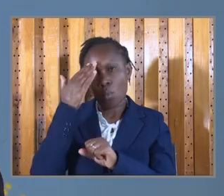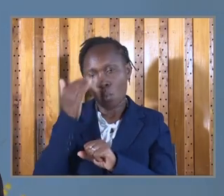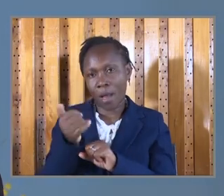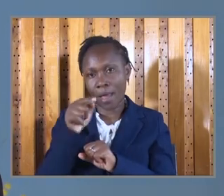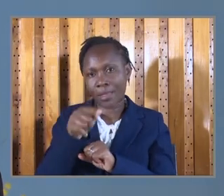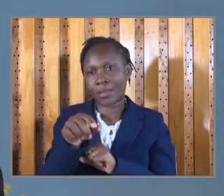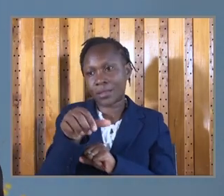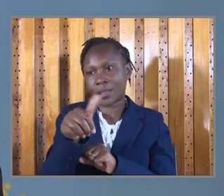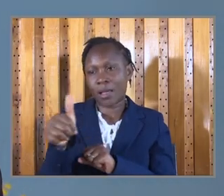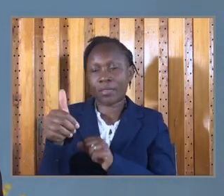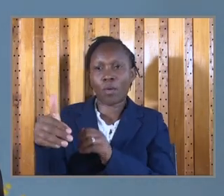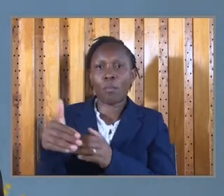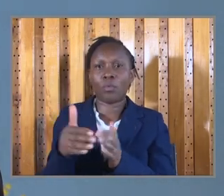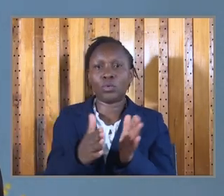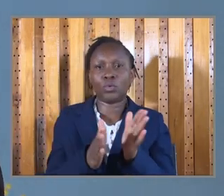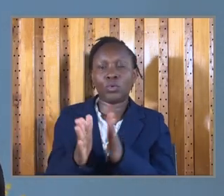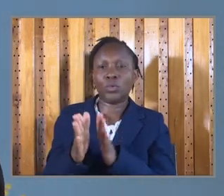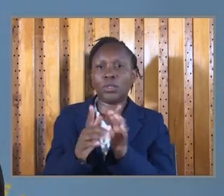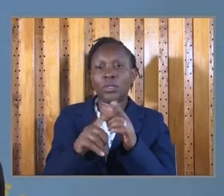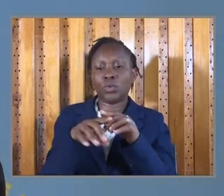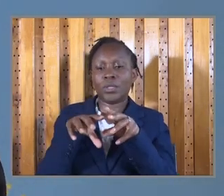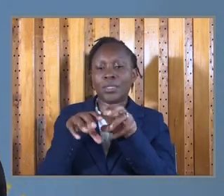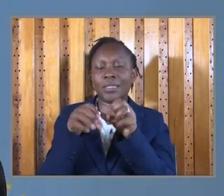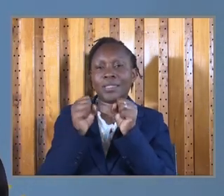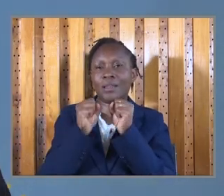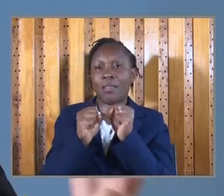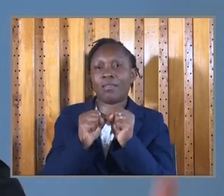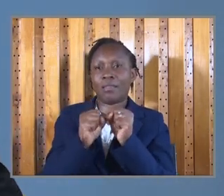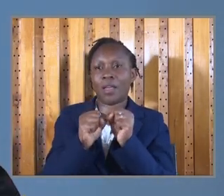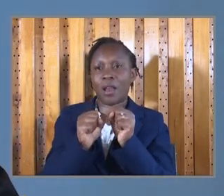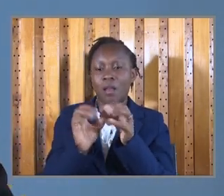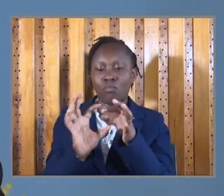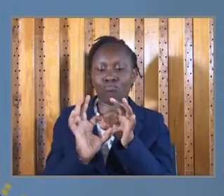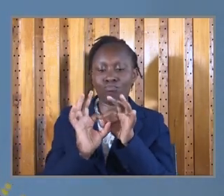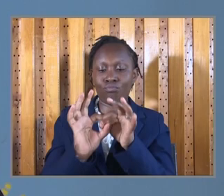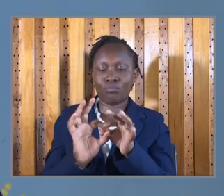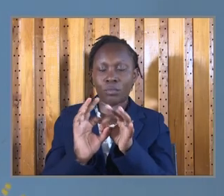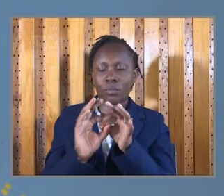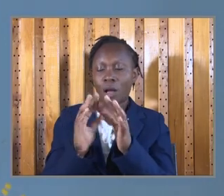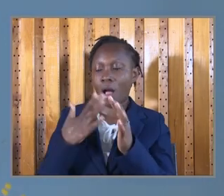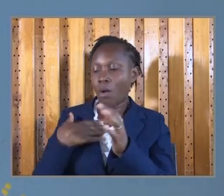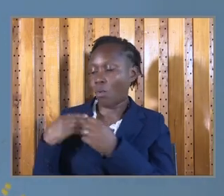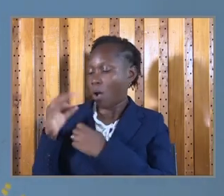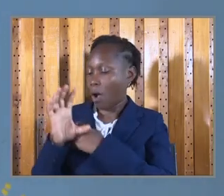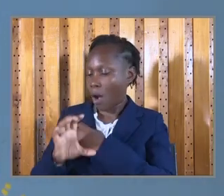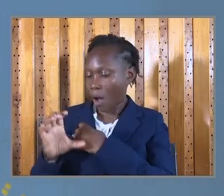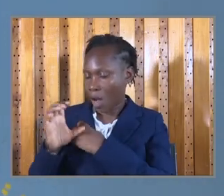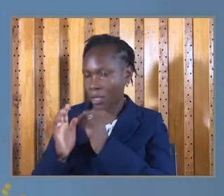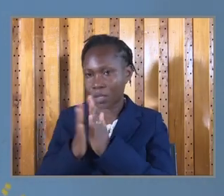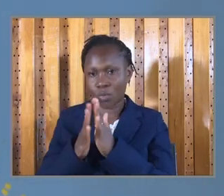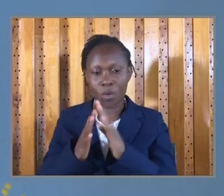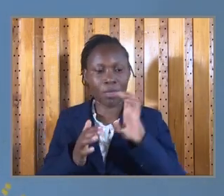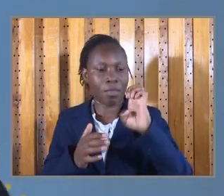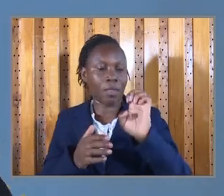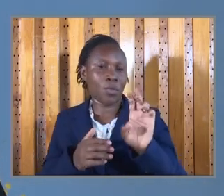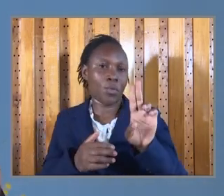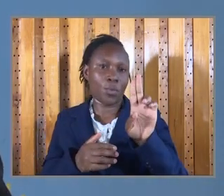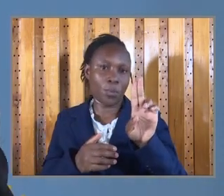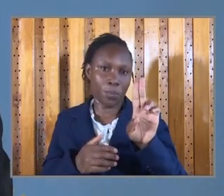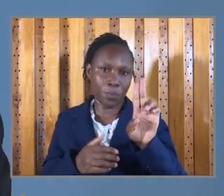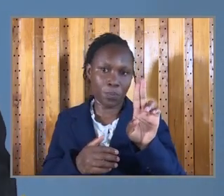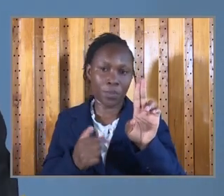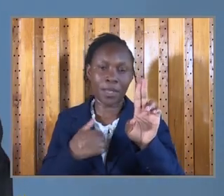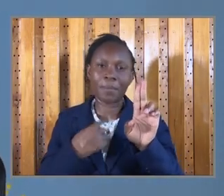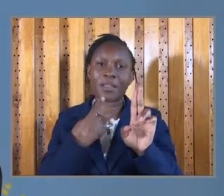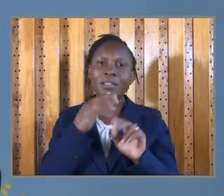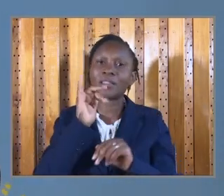to strengthen the bonds between your country and the European Union. And I'm saying that